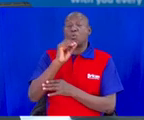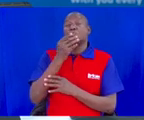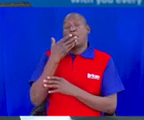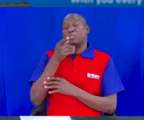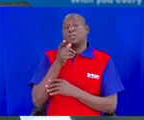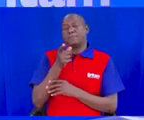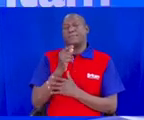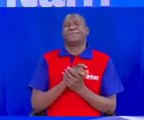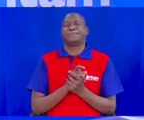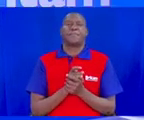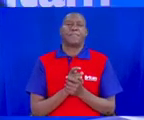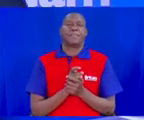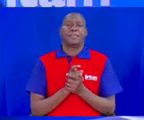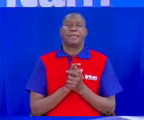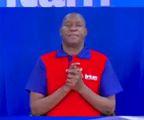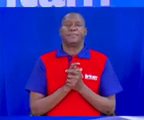question.